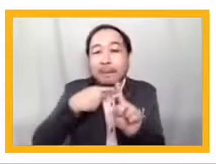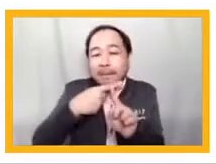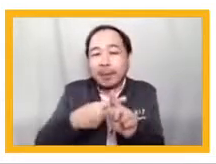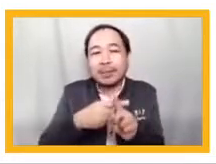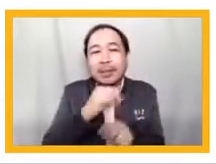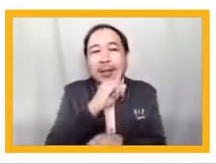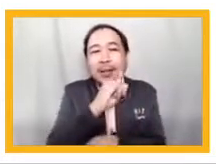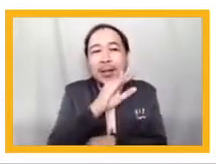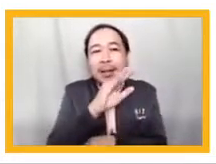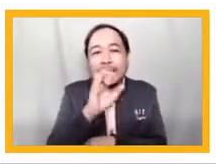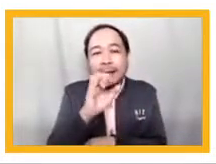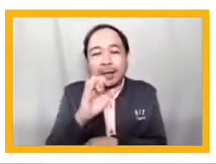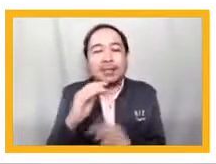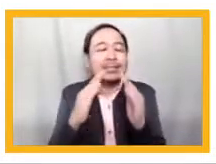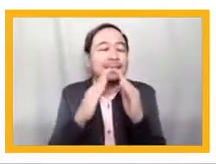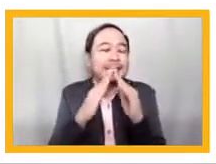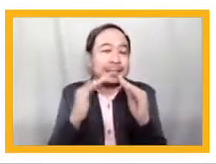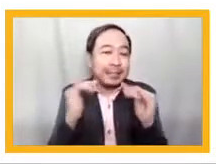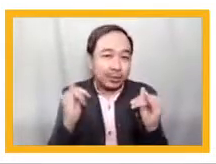Institute saying that